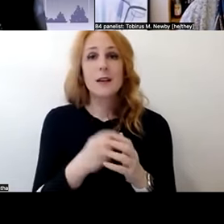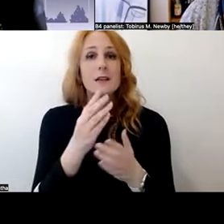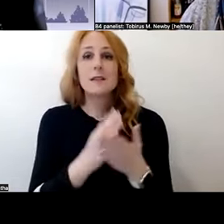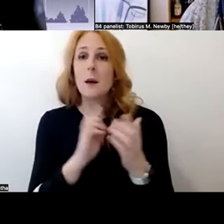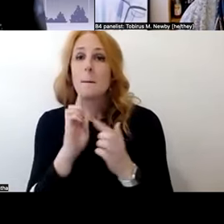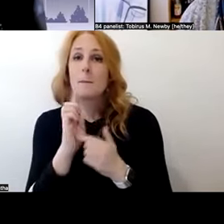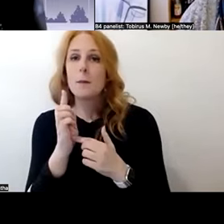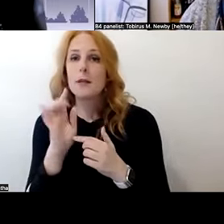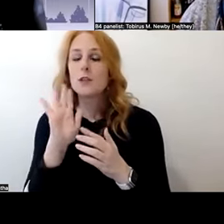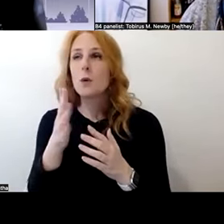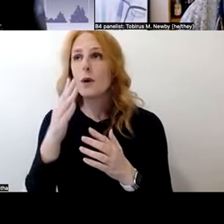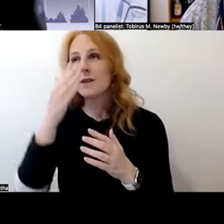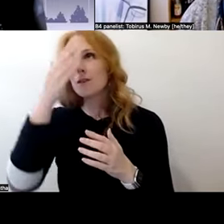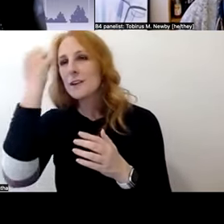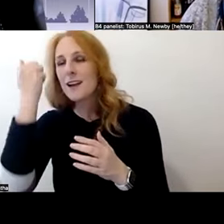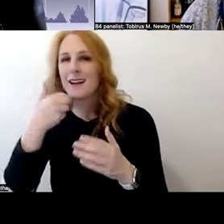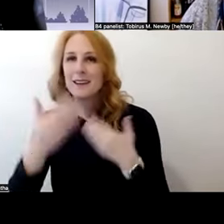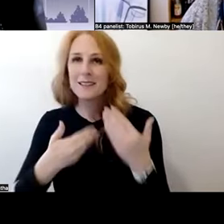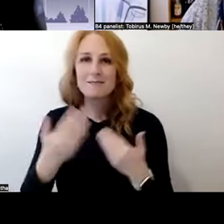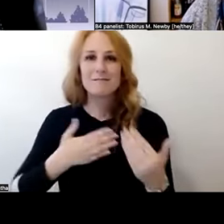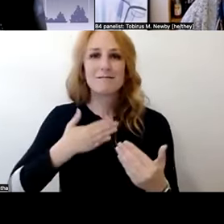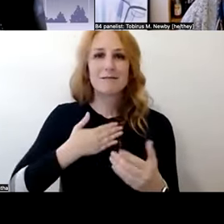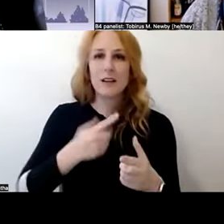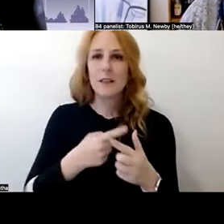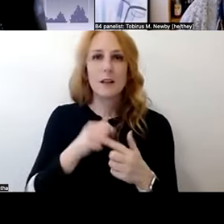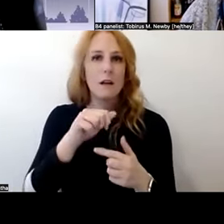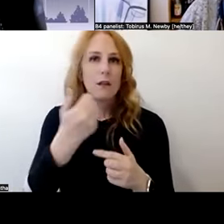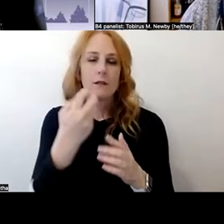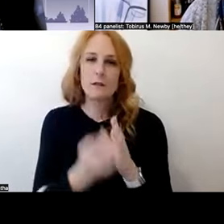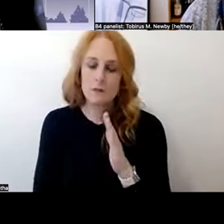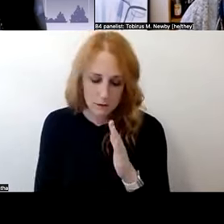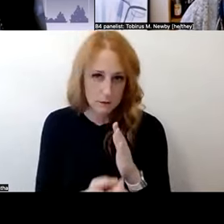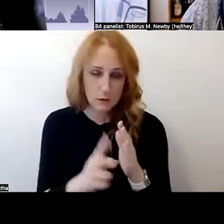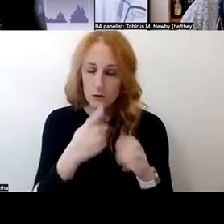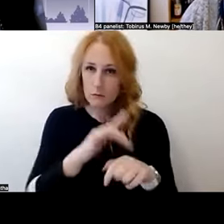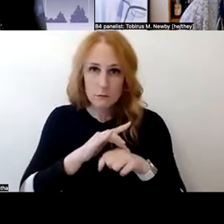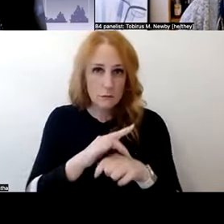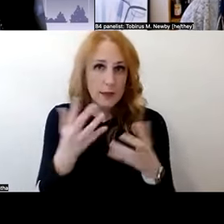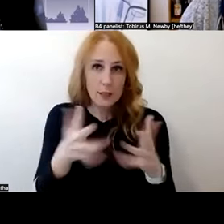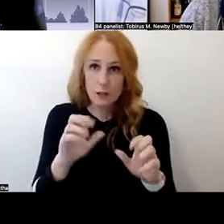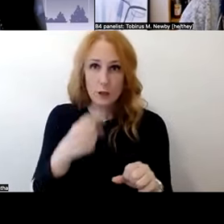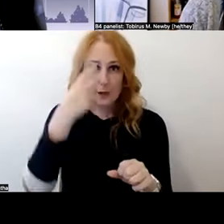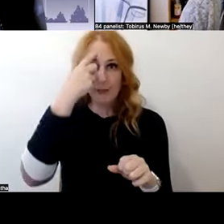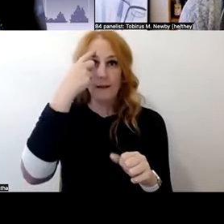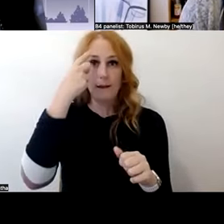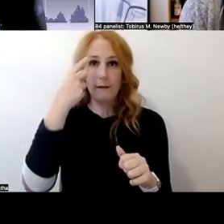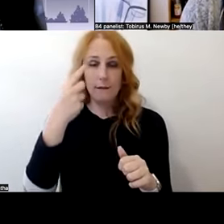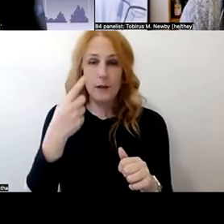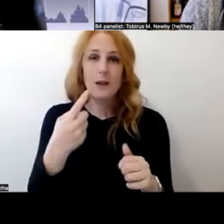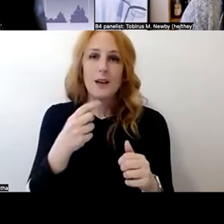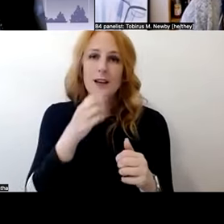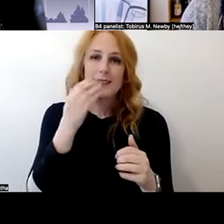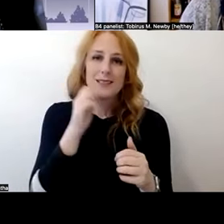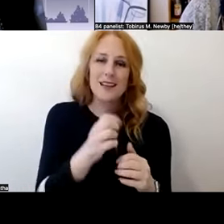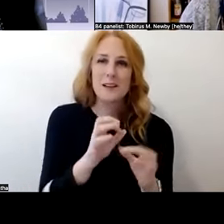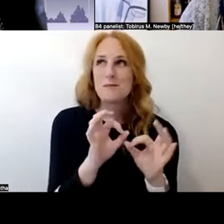be able to forget it. There are moments where it's all you might think about, you know? And so I just want to highlight that none of us can give an answer that's going to perfectly